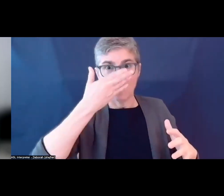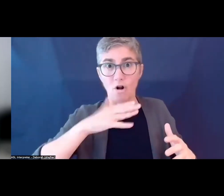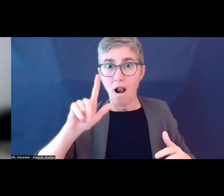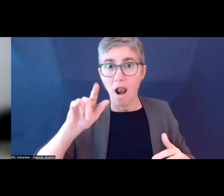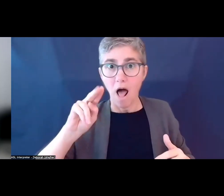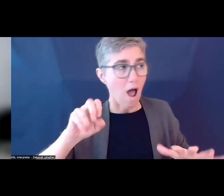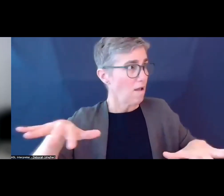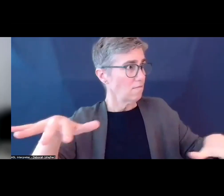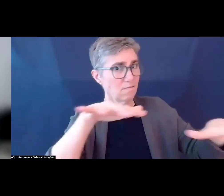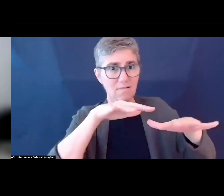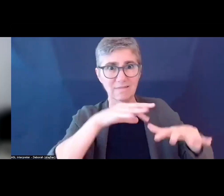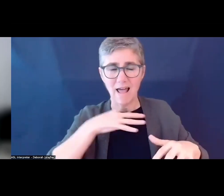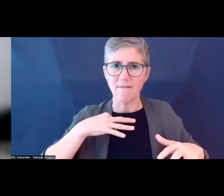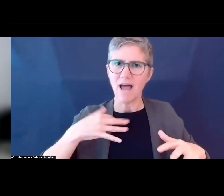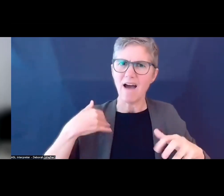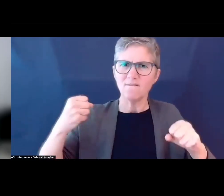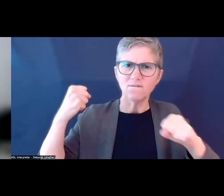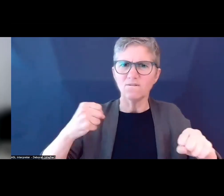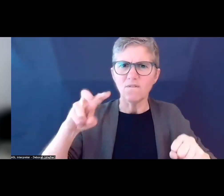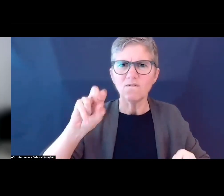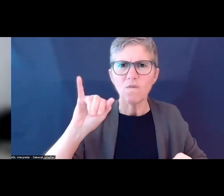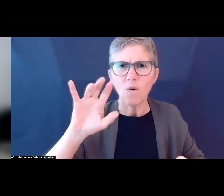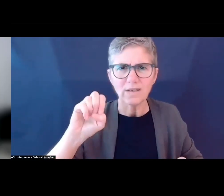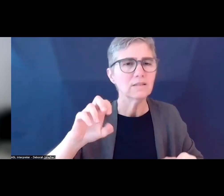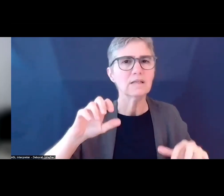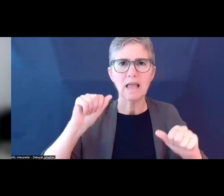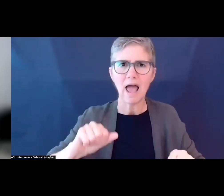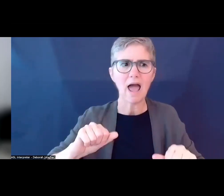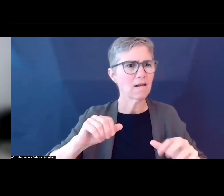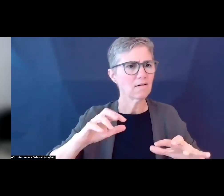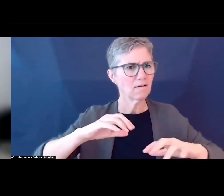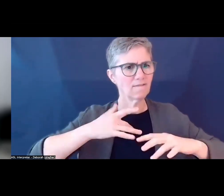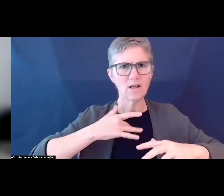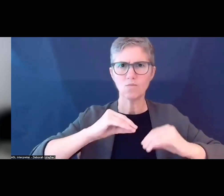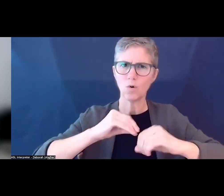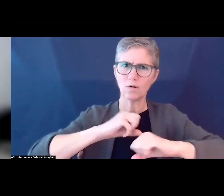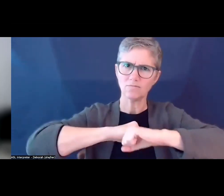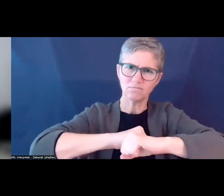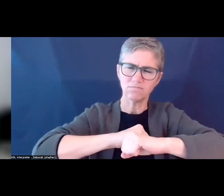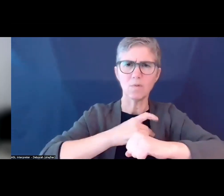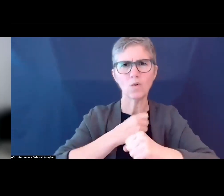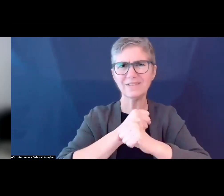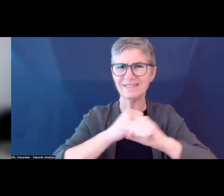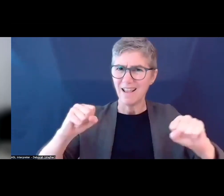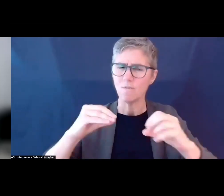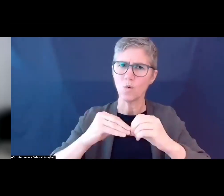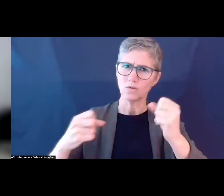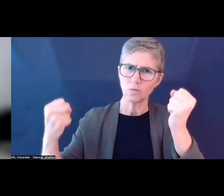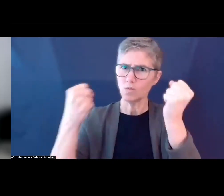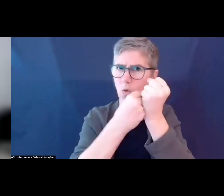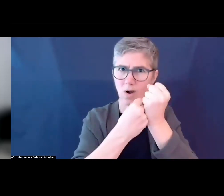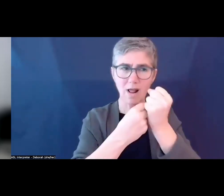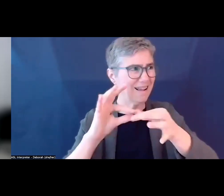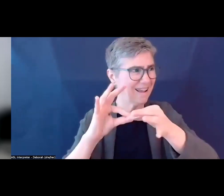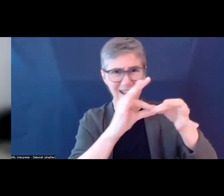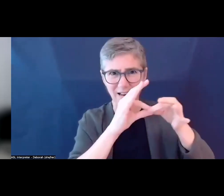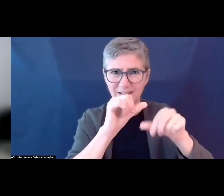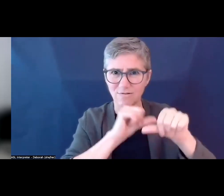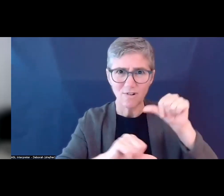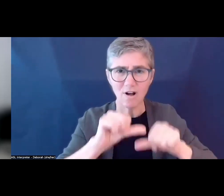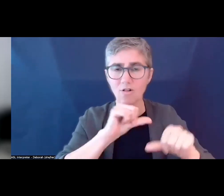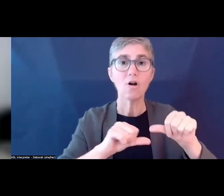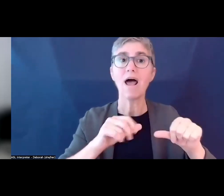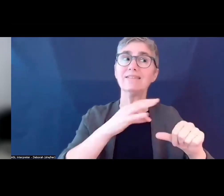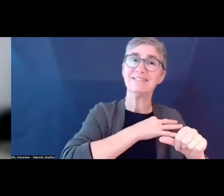a strong voice. It just made the unit feel more safer, supportive, and connected with both staff and patients